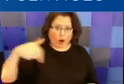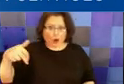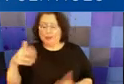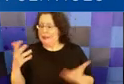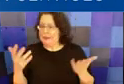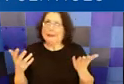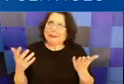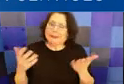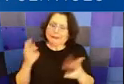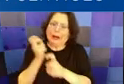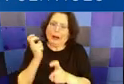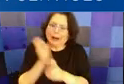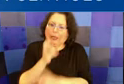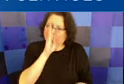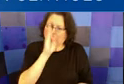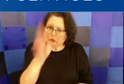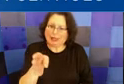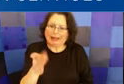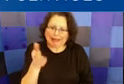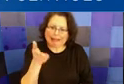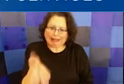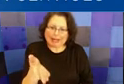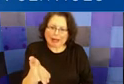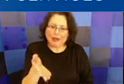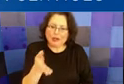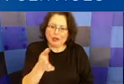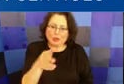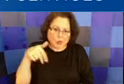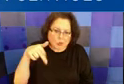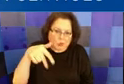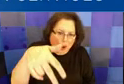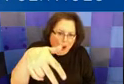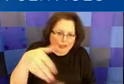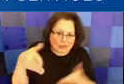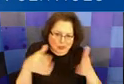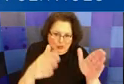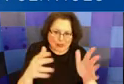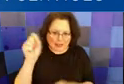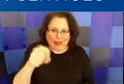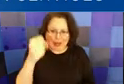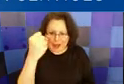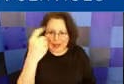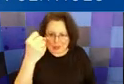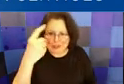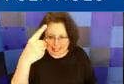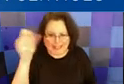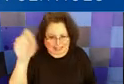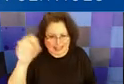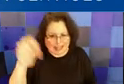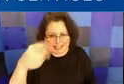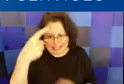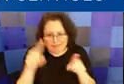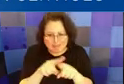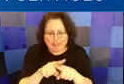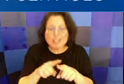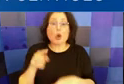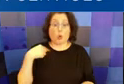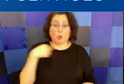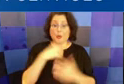intersection. So that is part of the proposal. to kind of increase protections there.